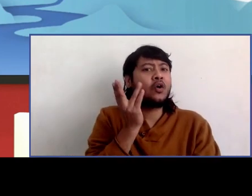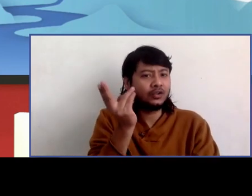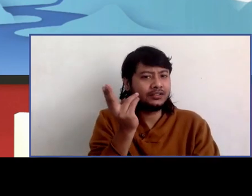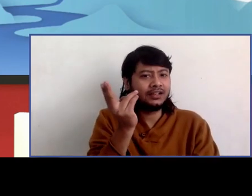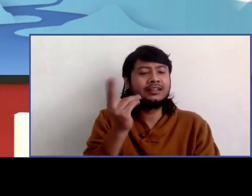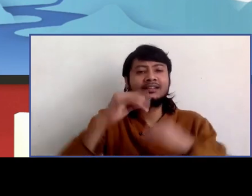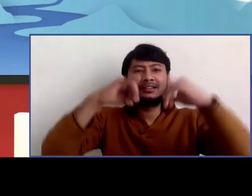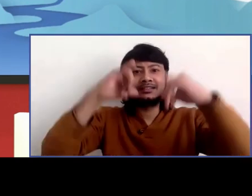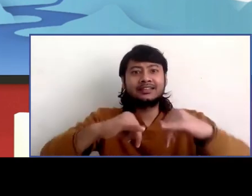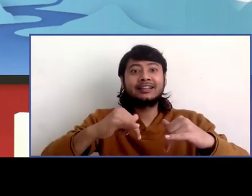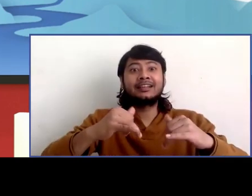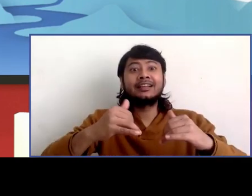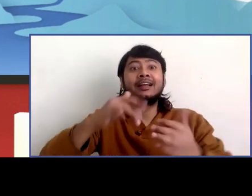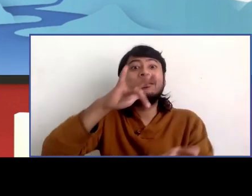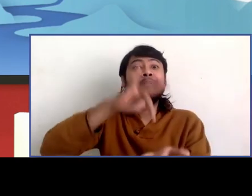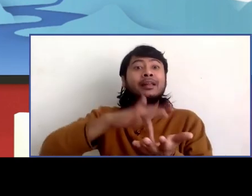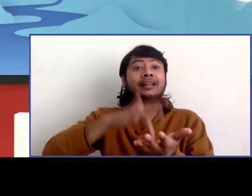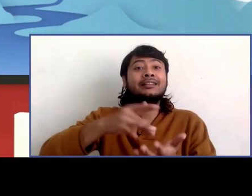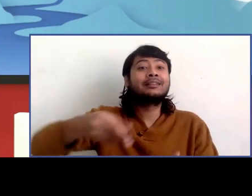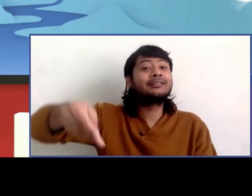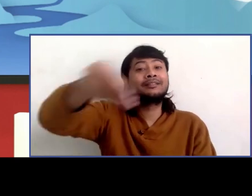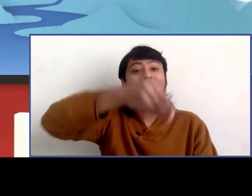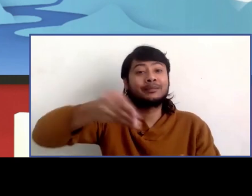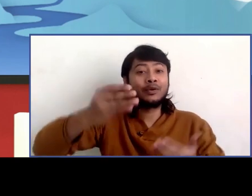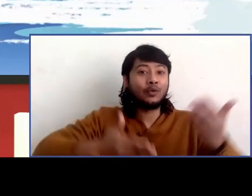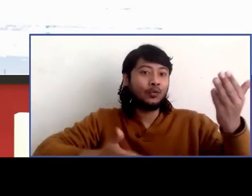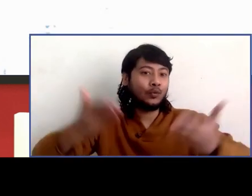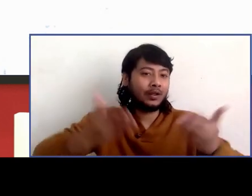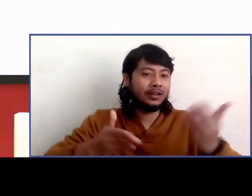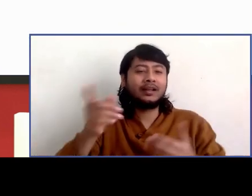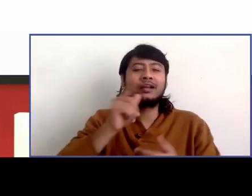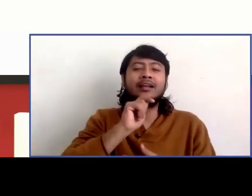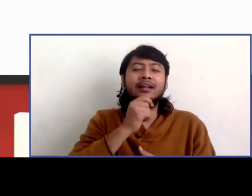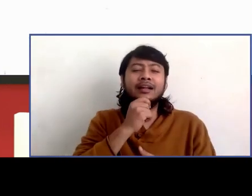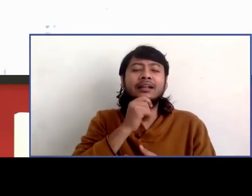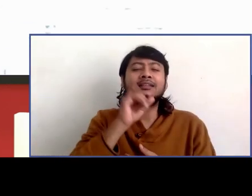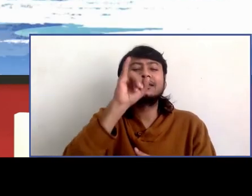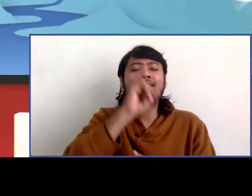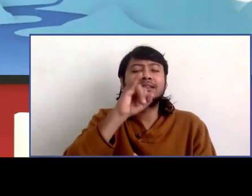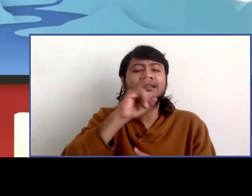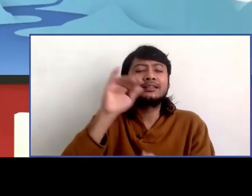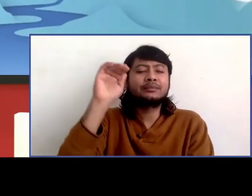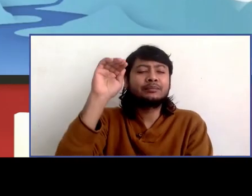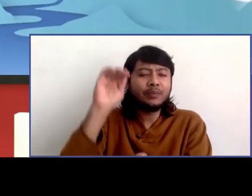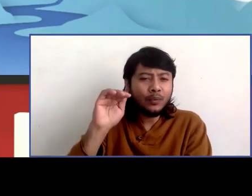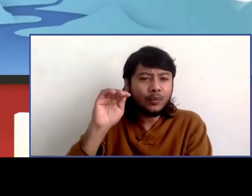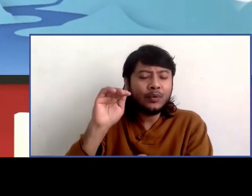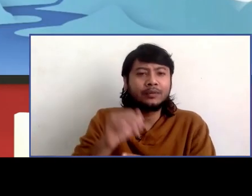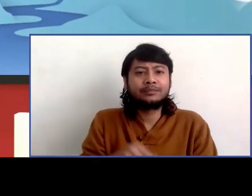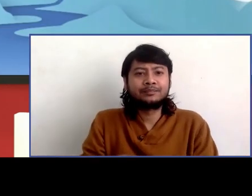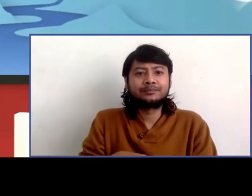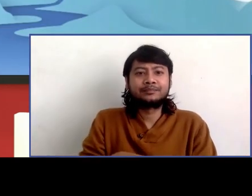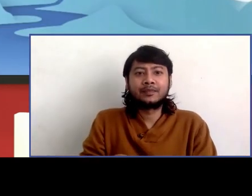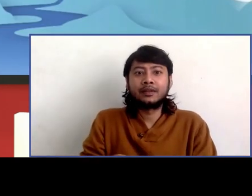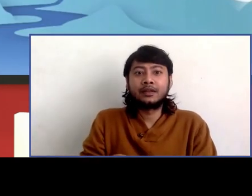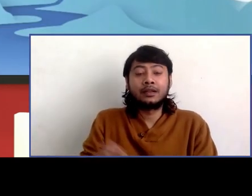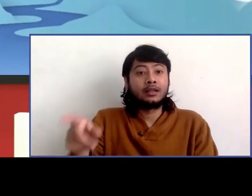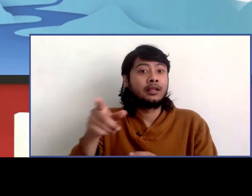Megha Chakrabarty was 6 years old at that time. And a few girls around Megha, and Megha's